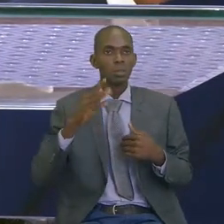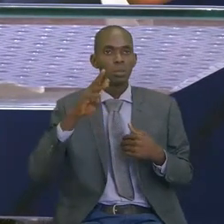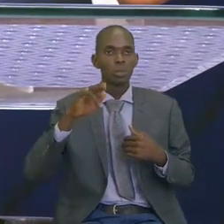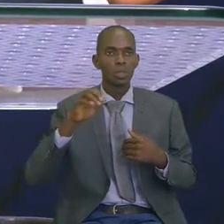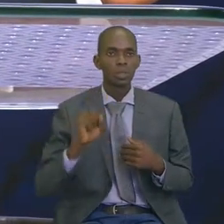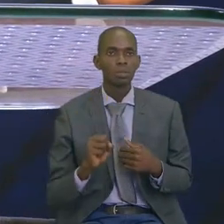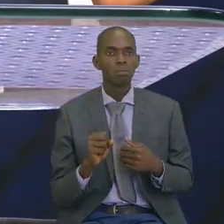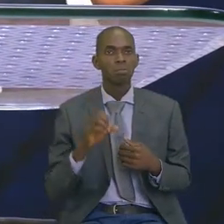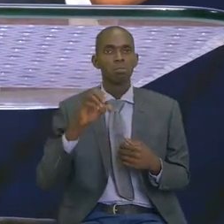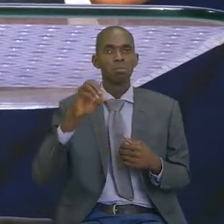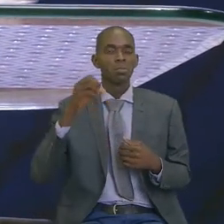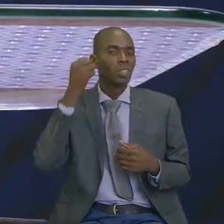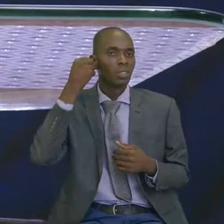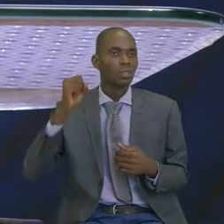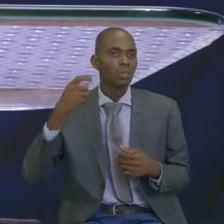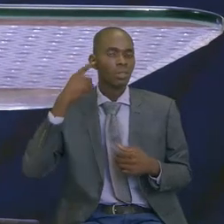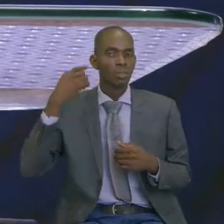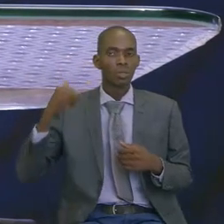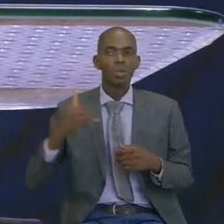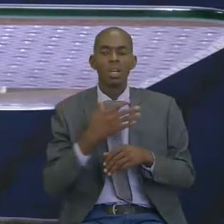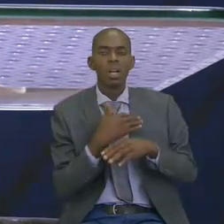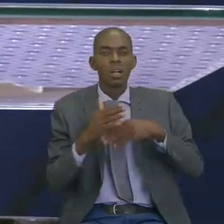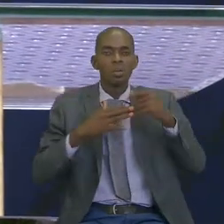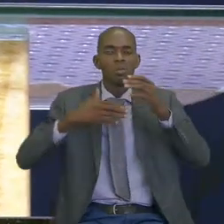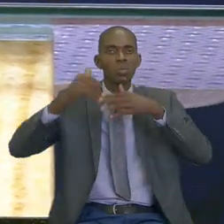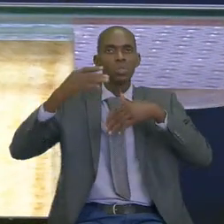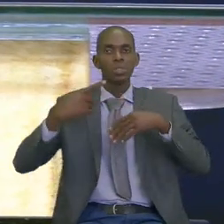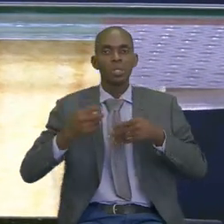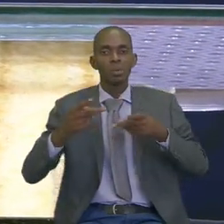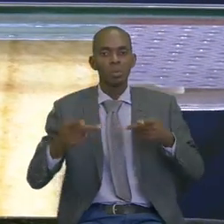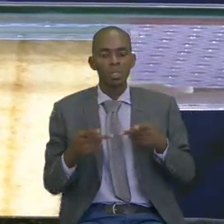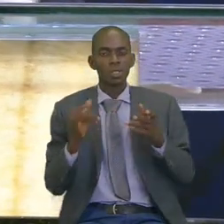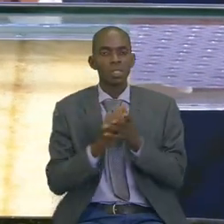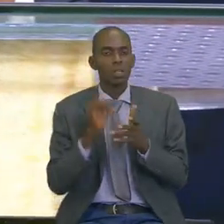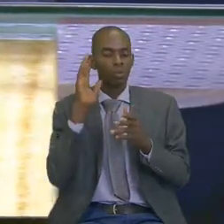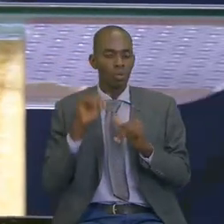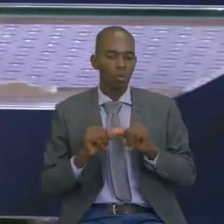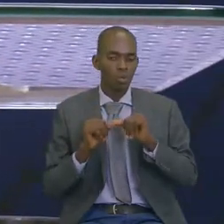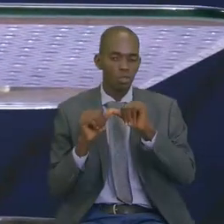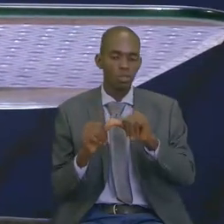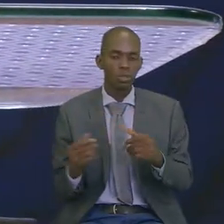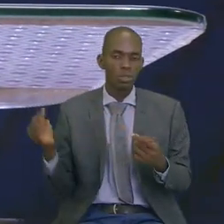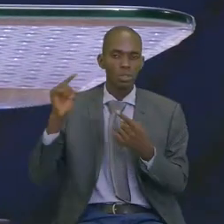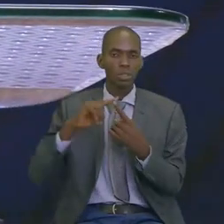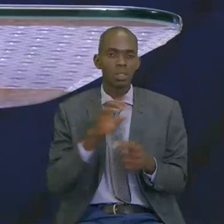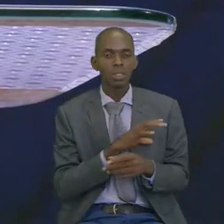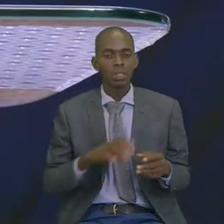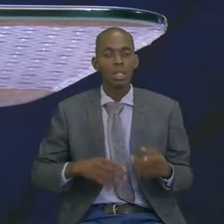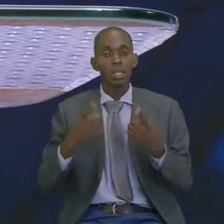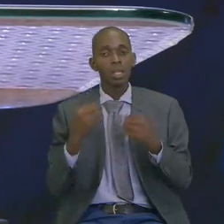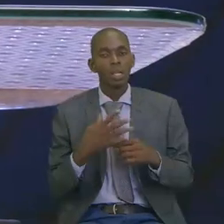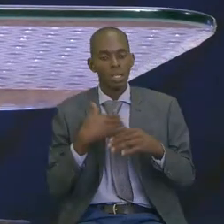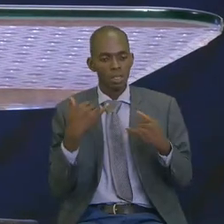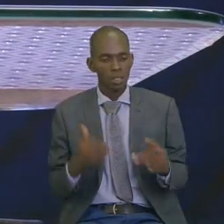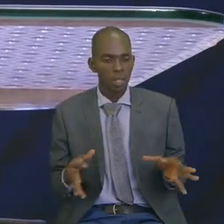those world empires that will be until Christ will come. Then it says they broke in together